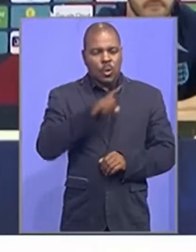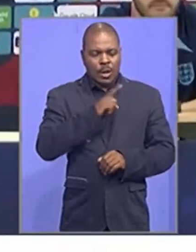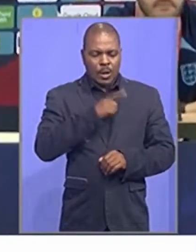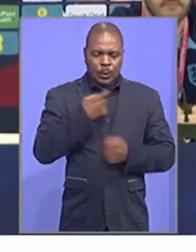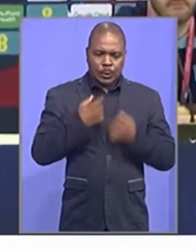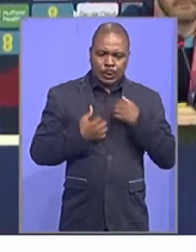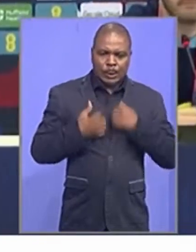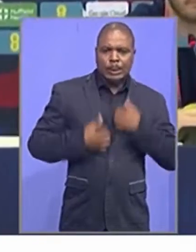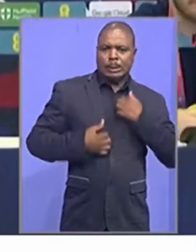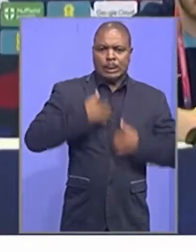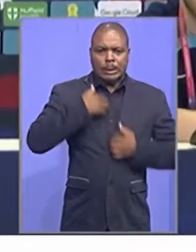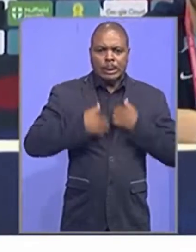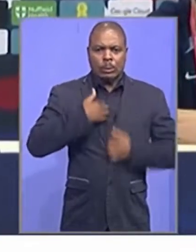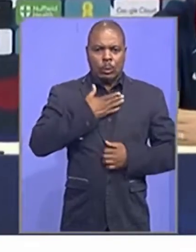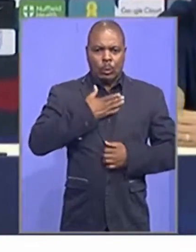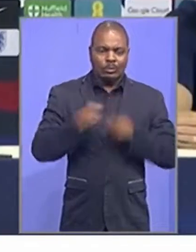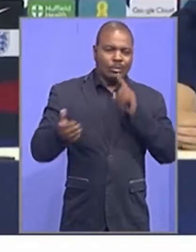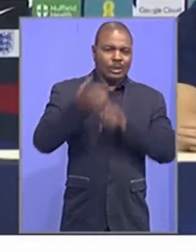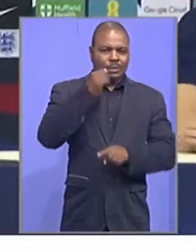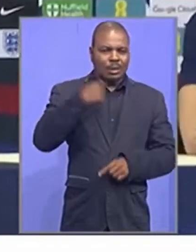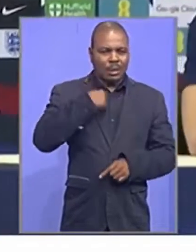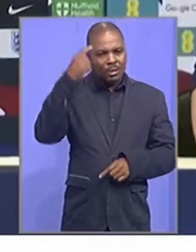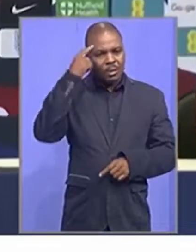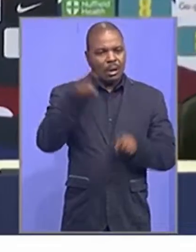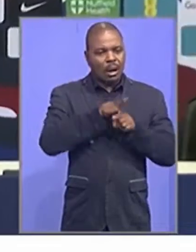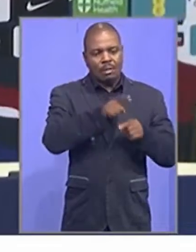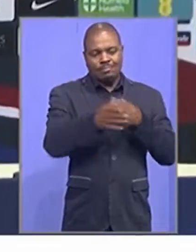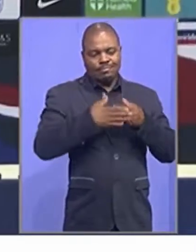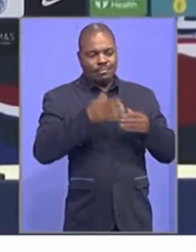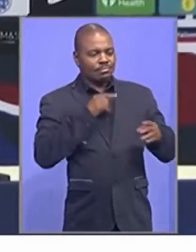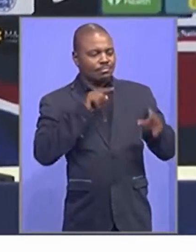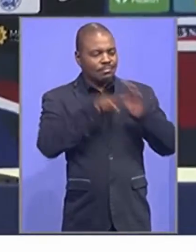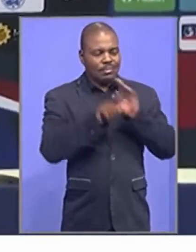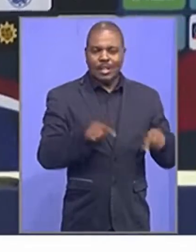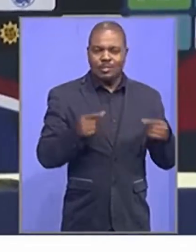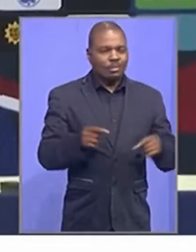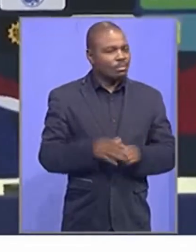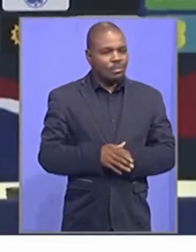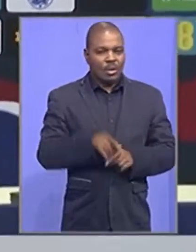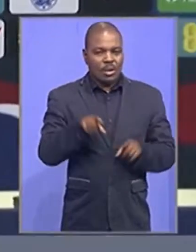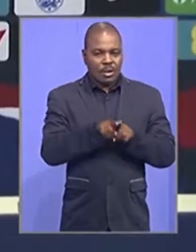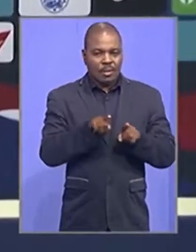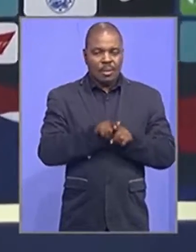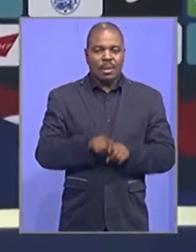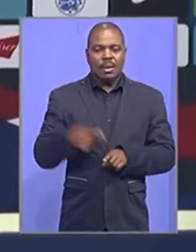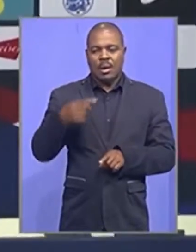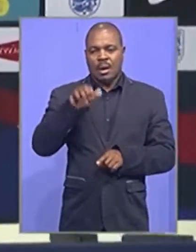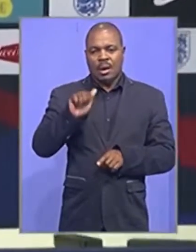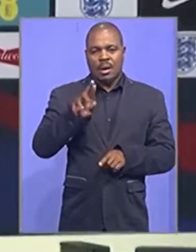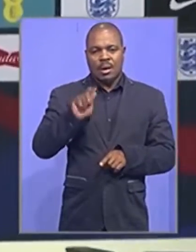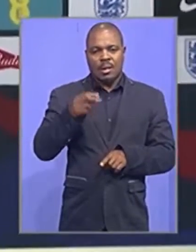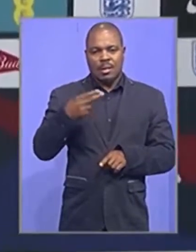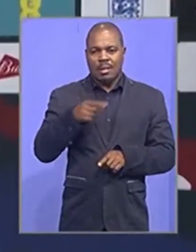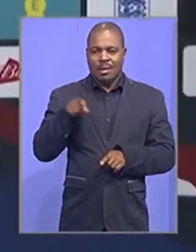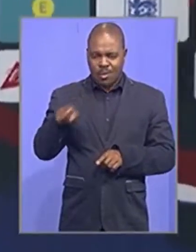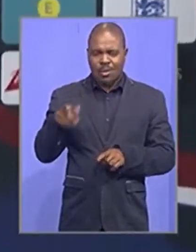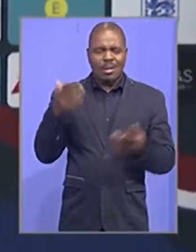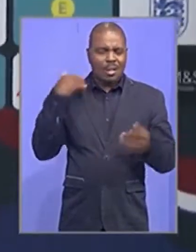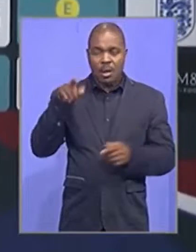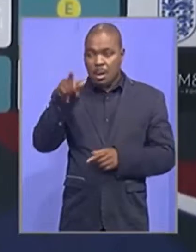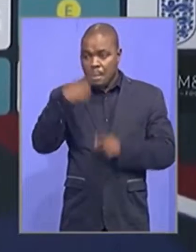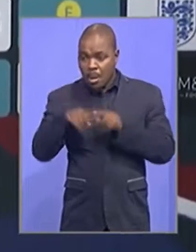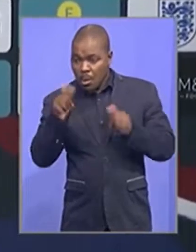to achieve and not kind of thinking that it's a closed door, because we've seen with Gareth, especially in the past, that he's brought players back in if they're in good